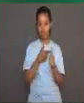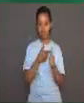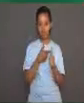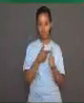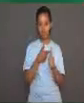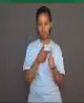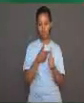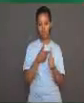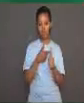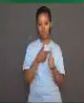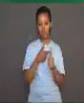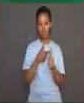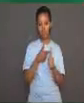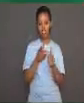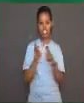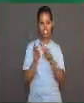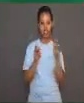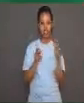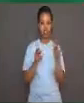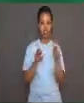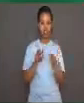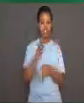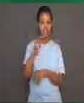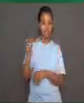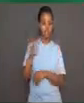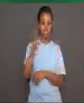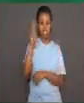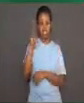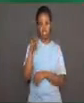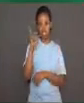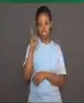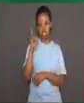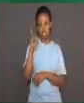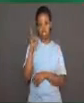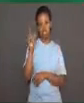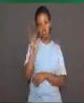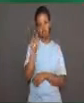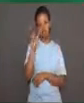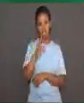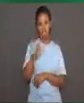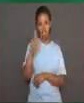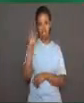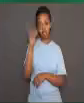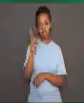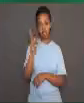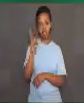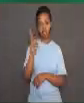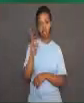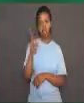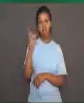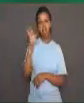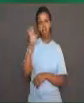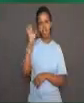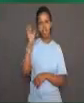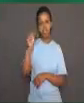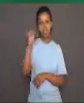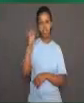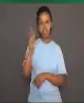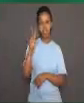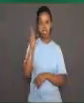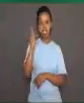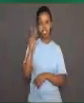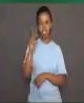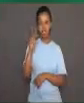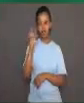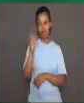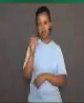is Eastern Siberians, Eskimos, and Northern American Indians. The second